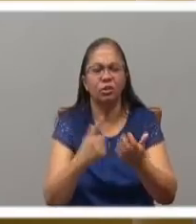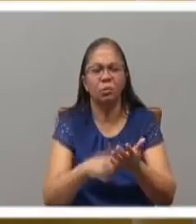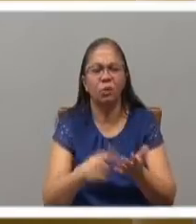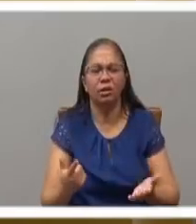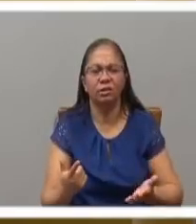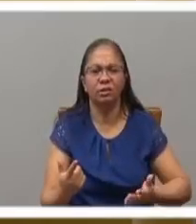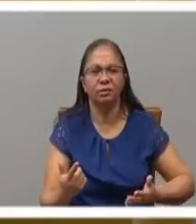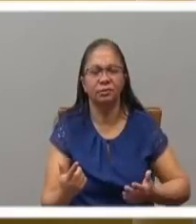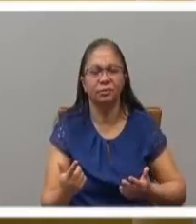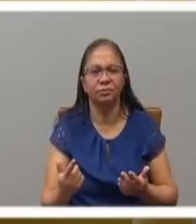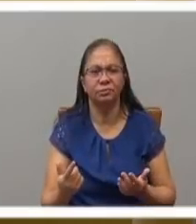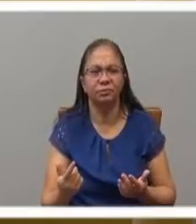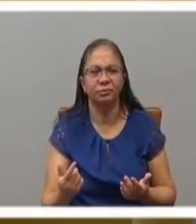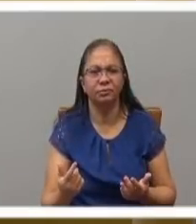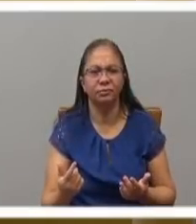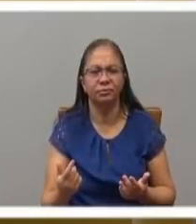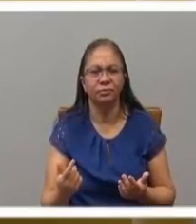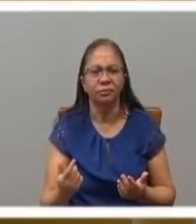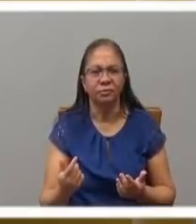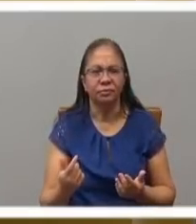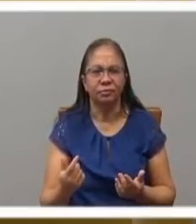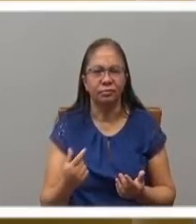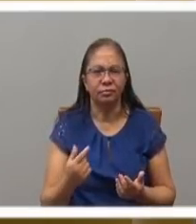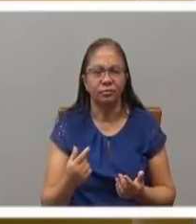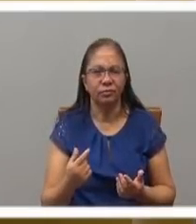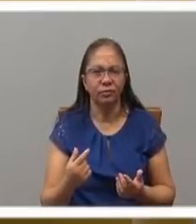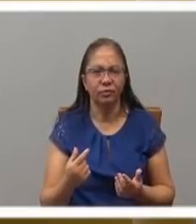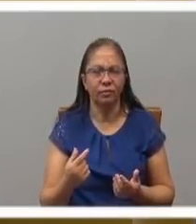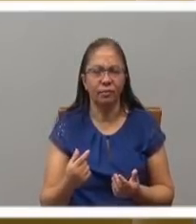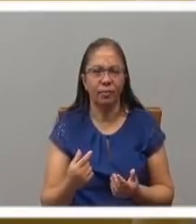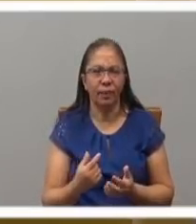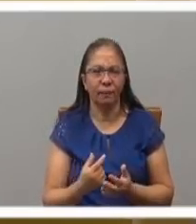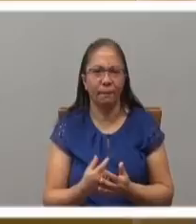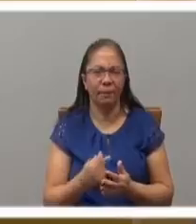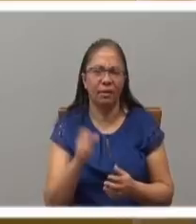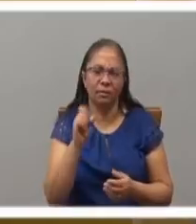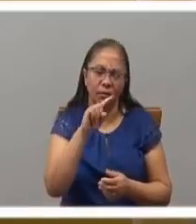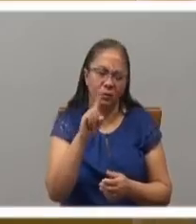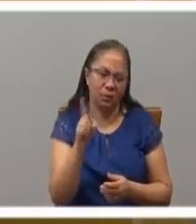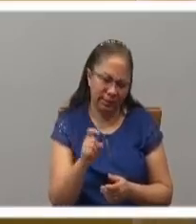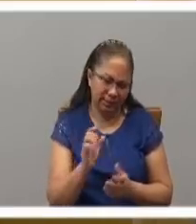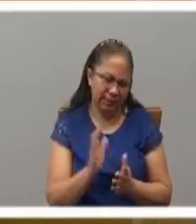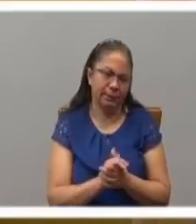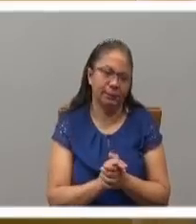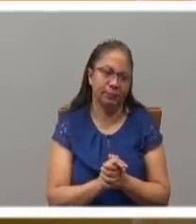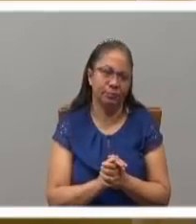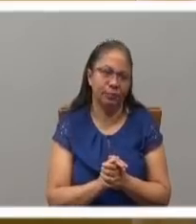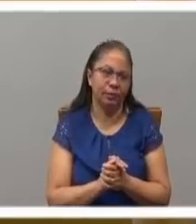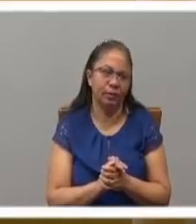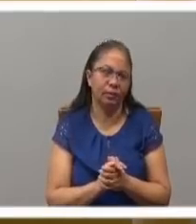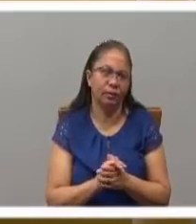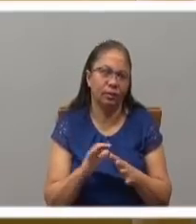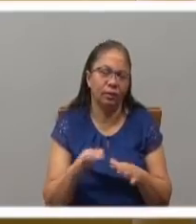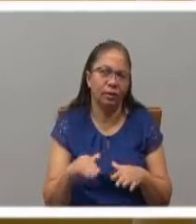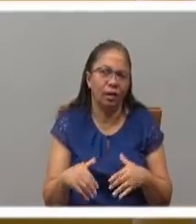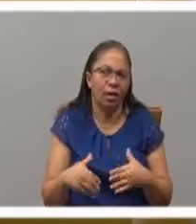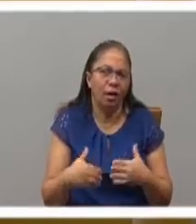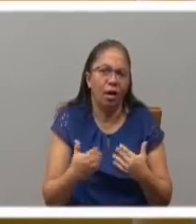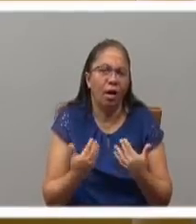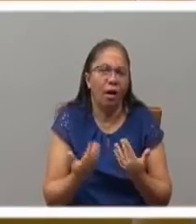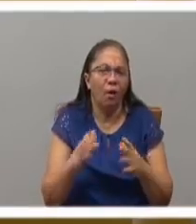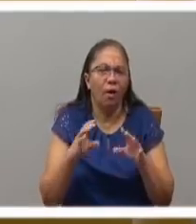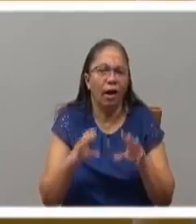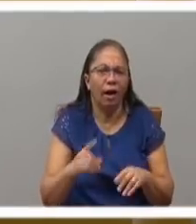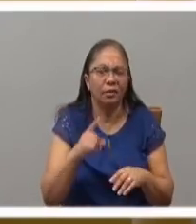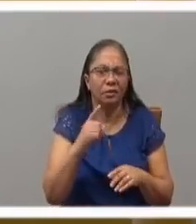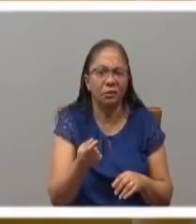The missionary challenge I would wish to frame in the form of a question. How can you and